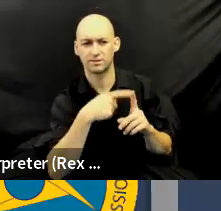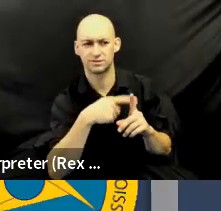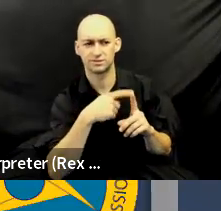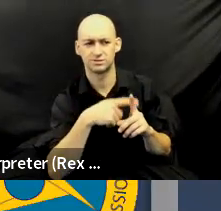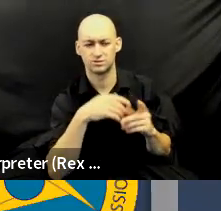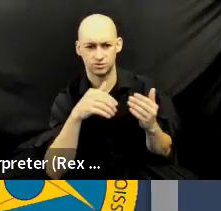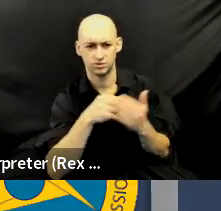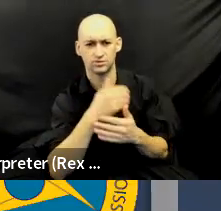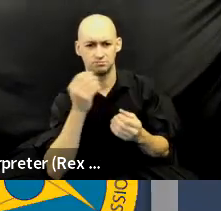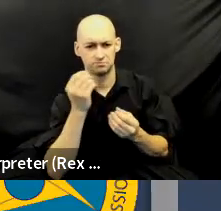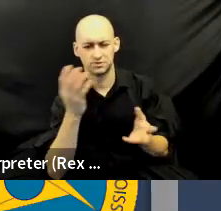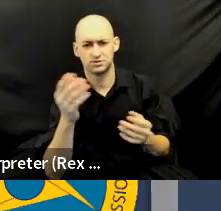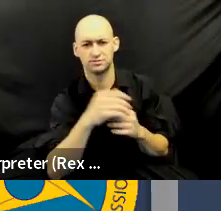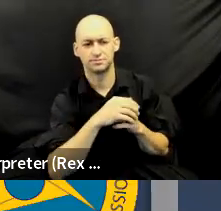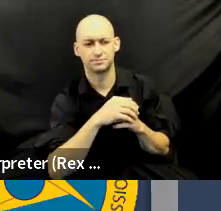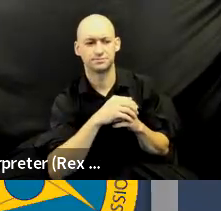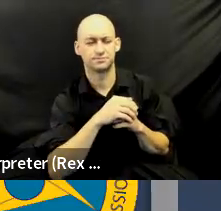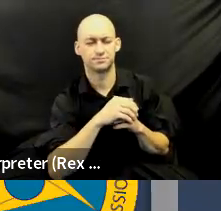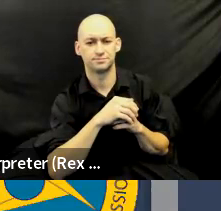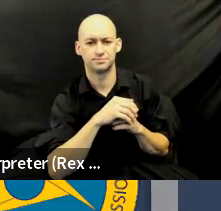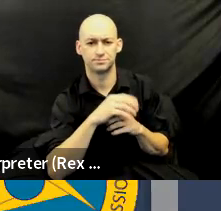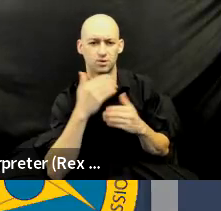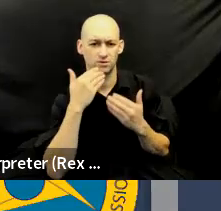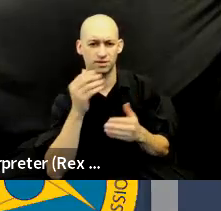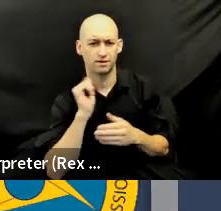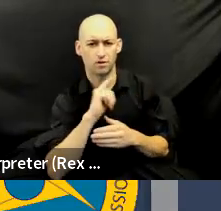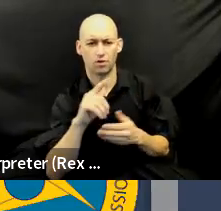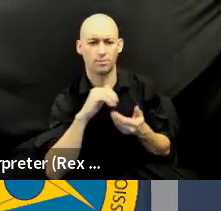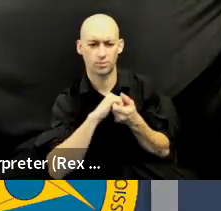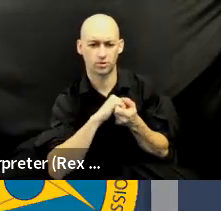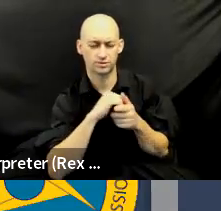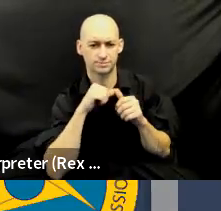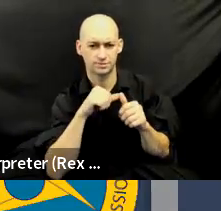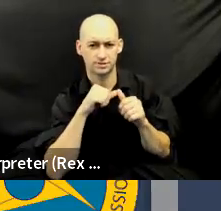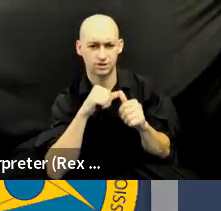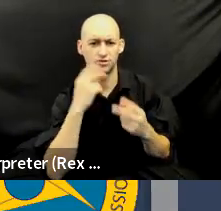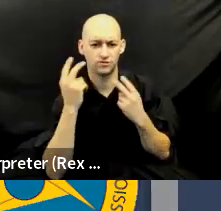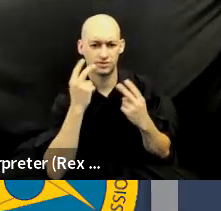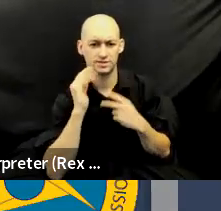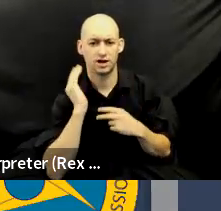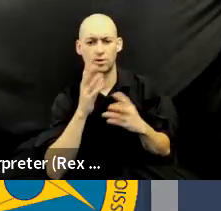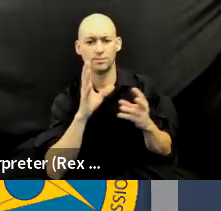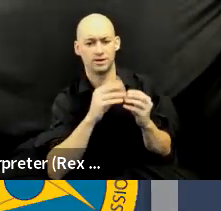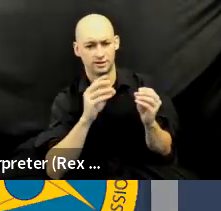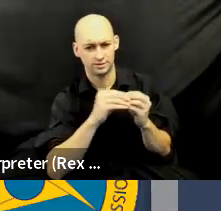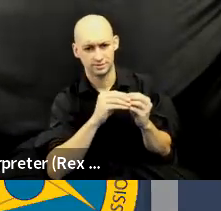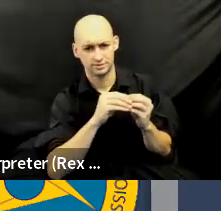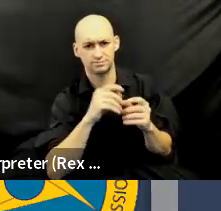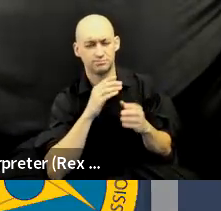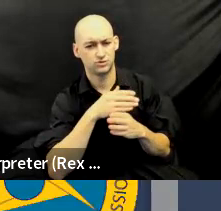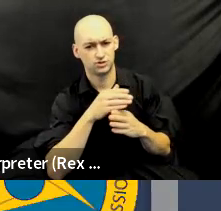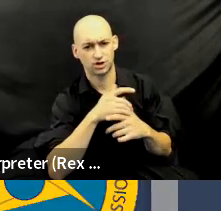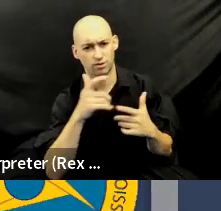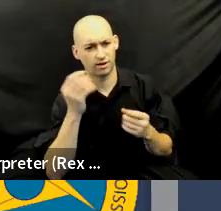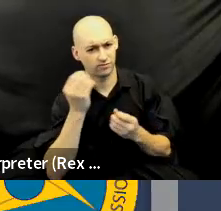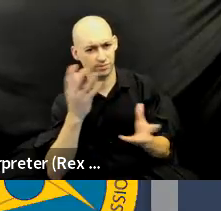elements. Above all, we'd like to thank all of our partners who continue to attend our meetings and share vital updates so we can all work to deliver the best